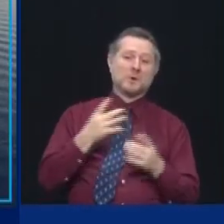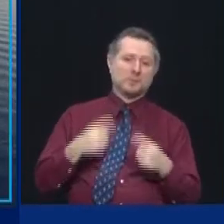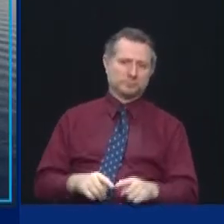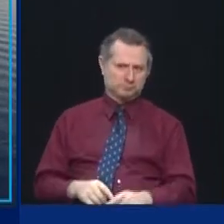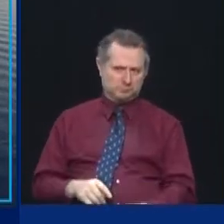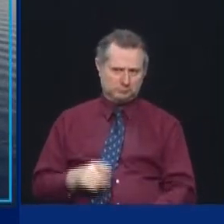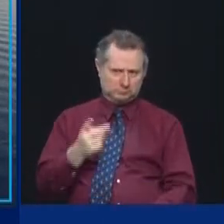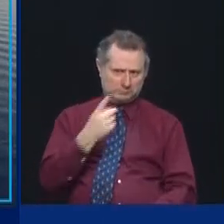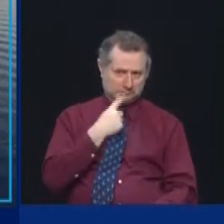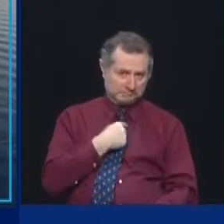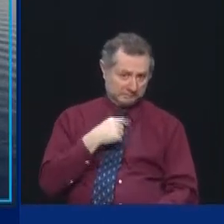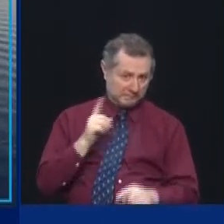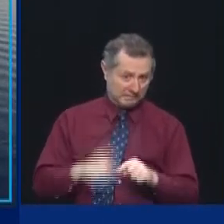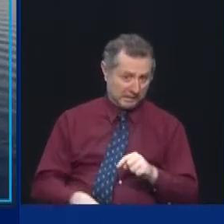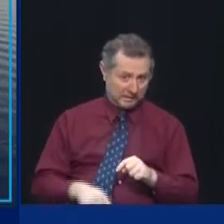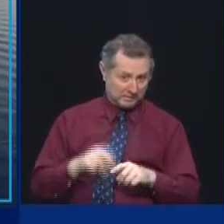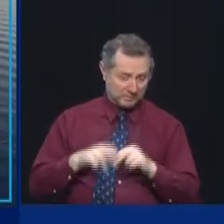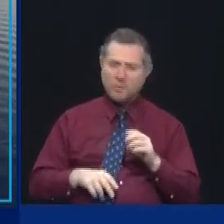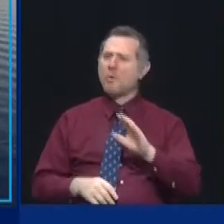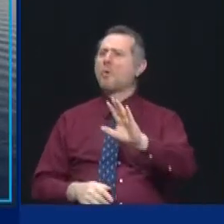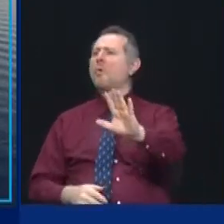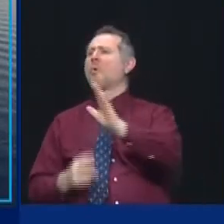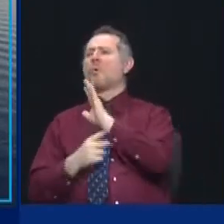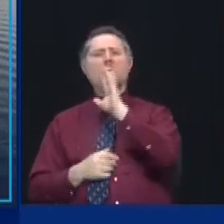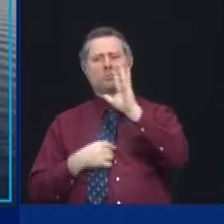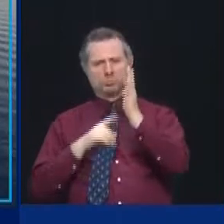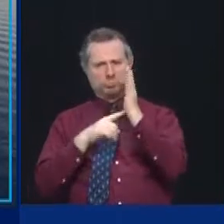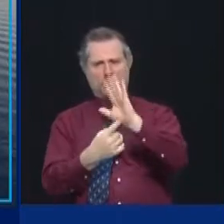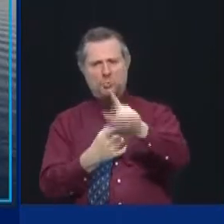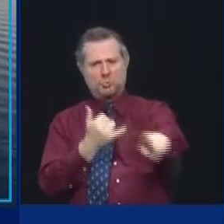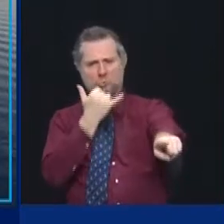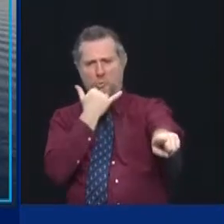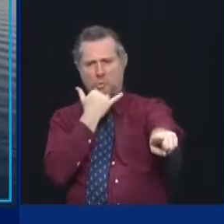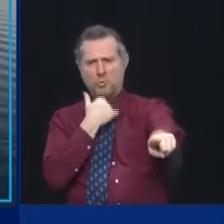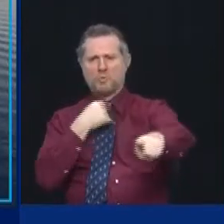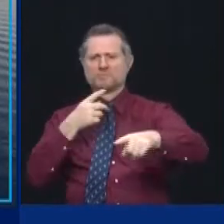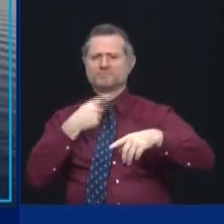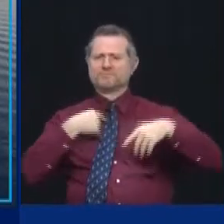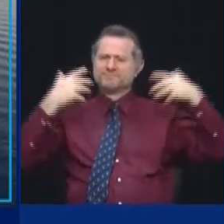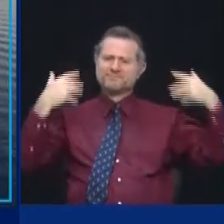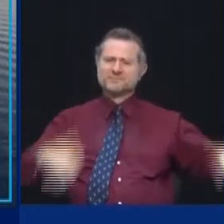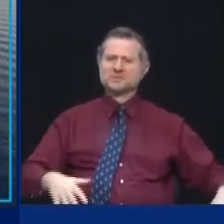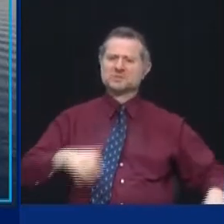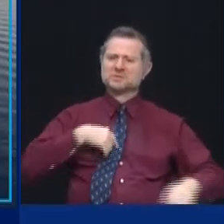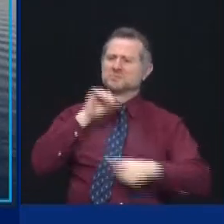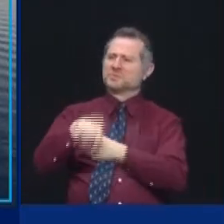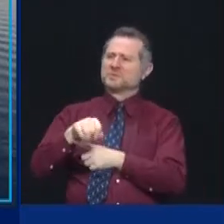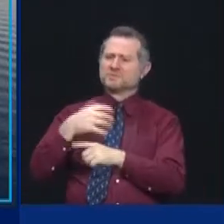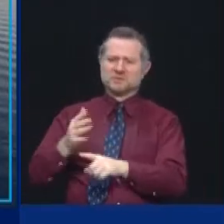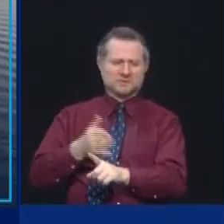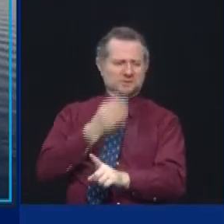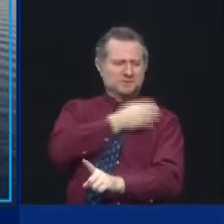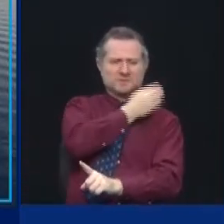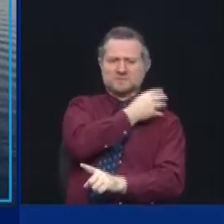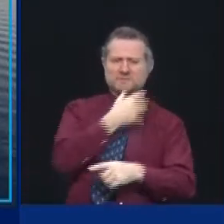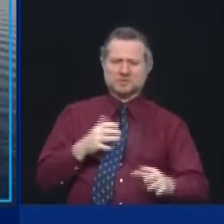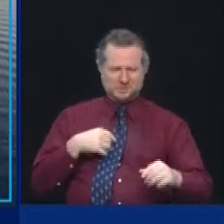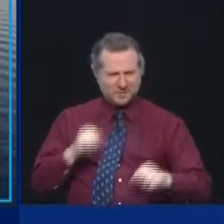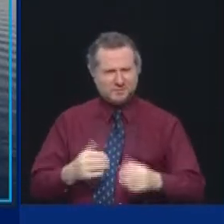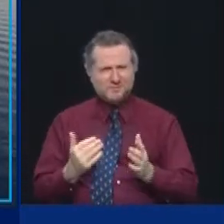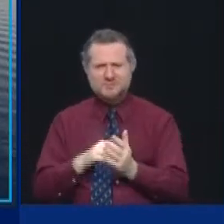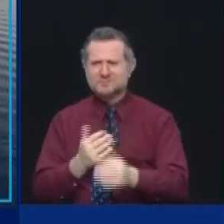had crack. You had crime. You had impossible obstacles to overcome.